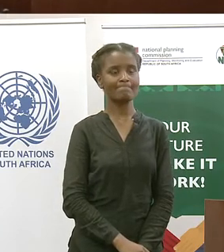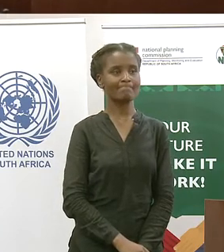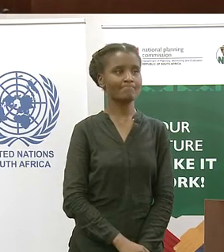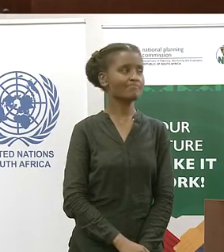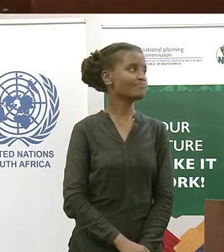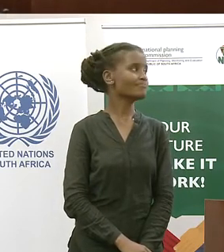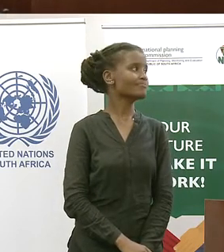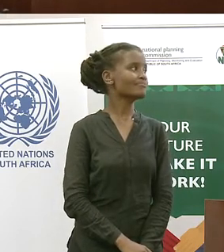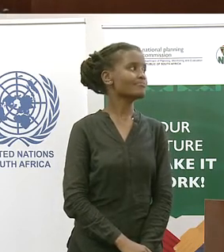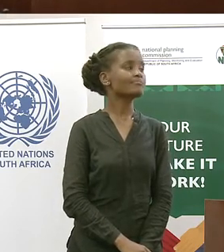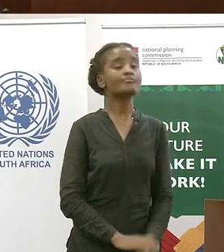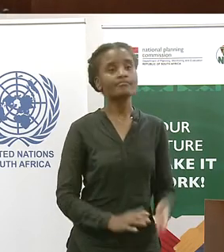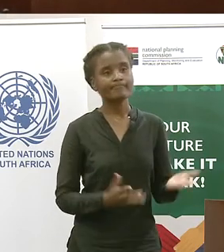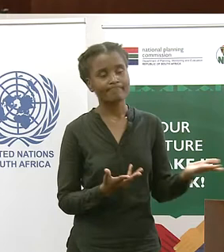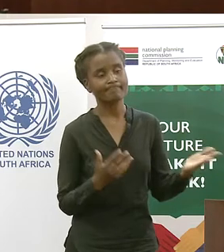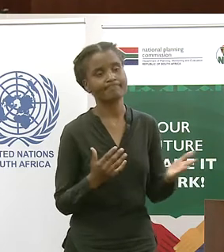We'll allow you, Deputy Minister,